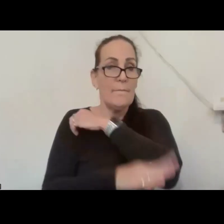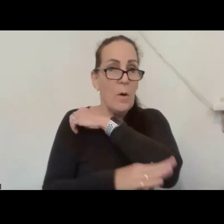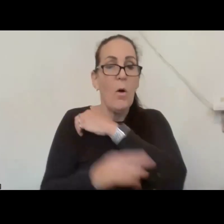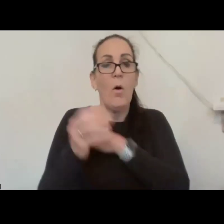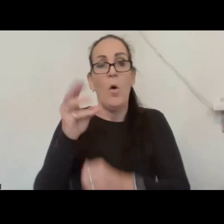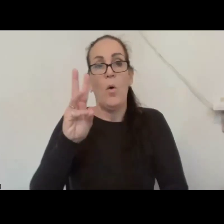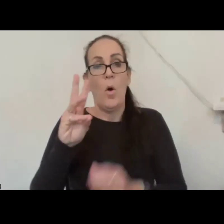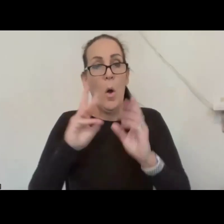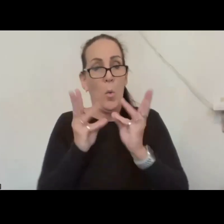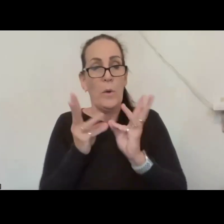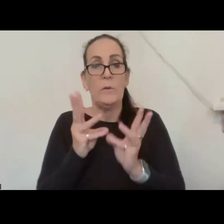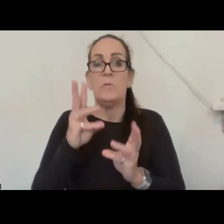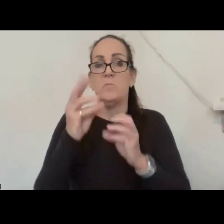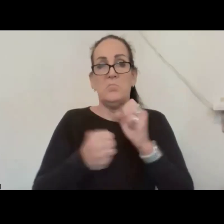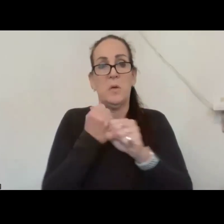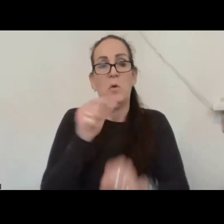that is it for me.